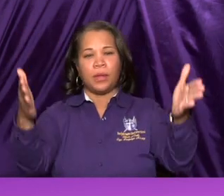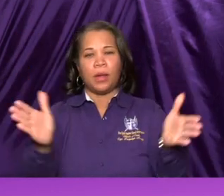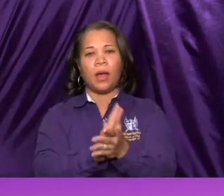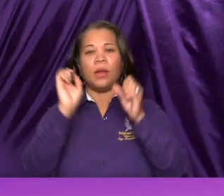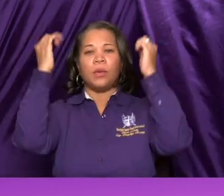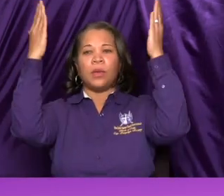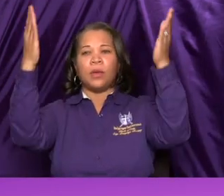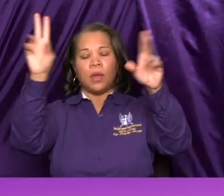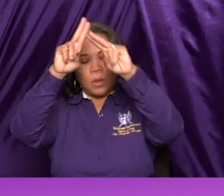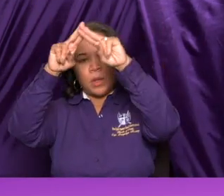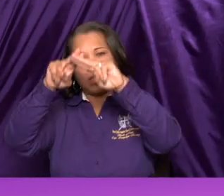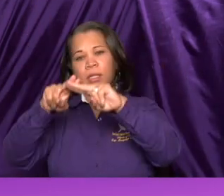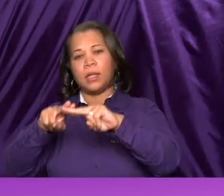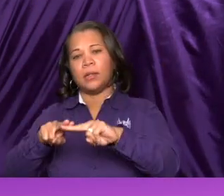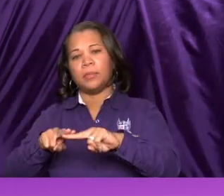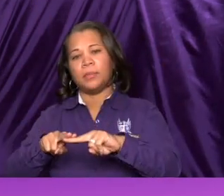Hallelujah. You may be seated.